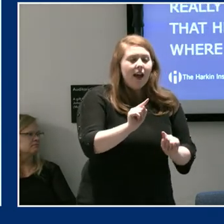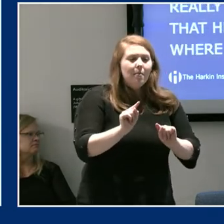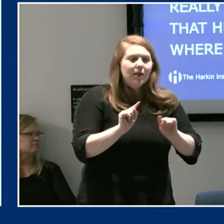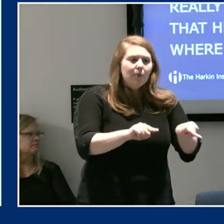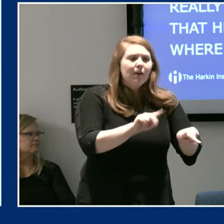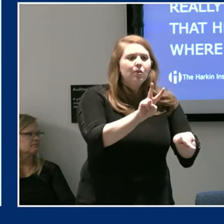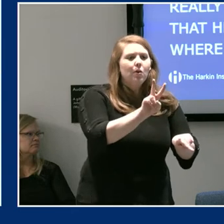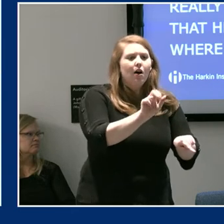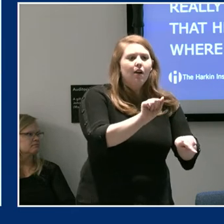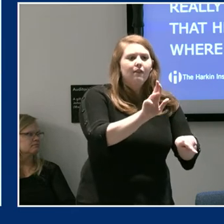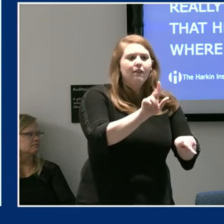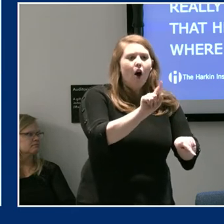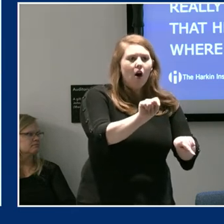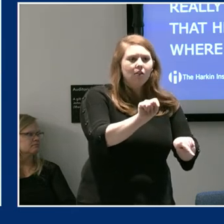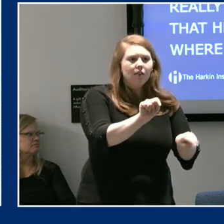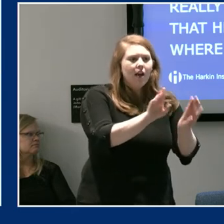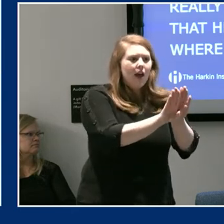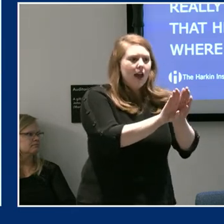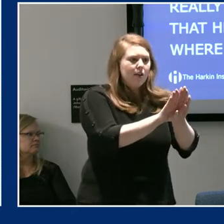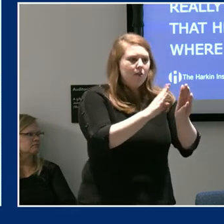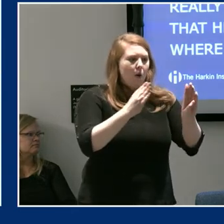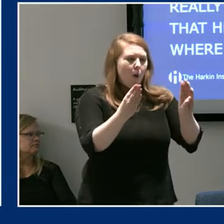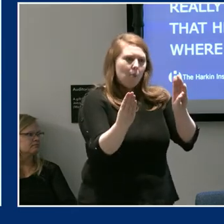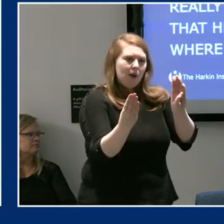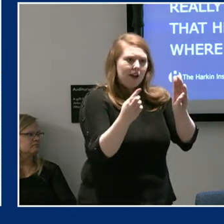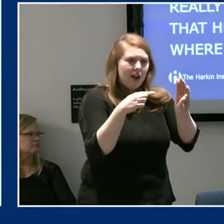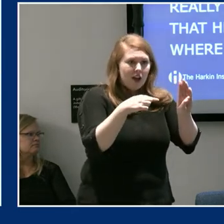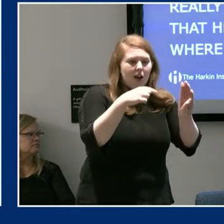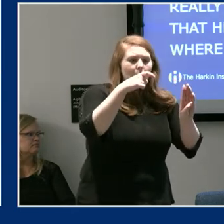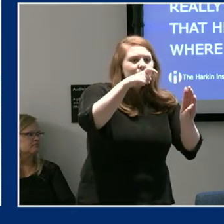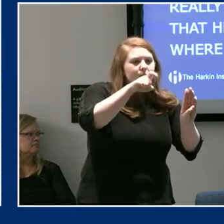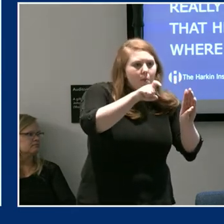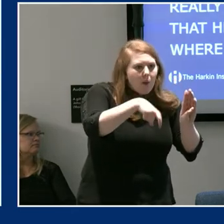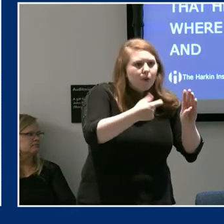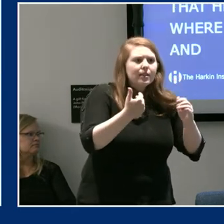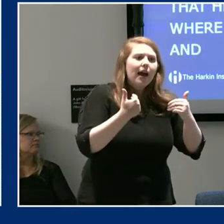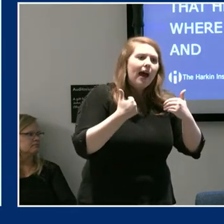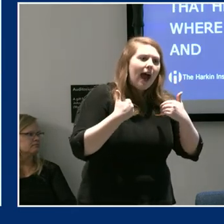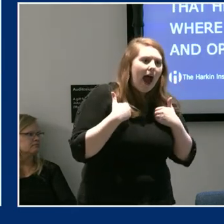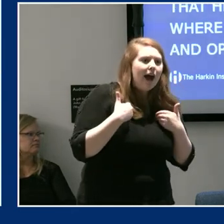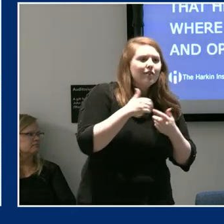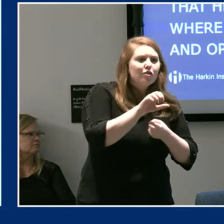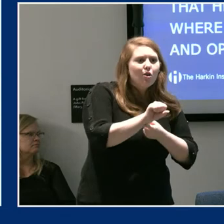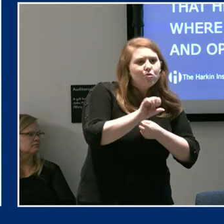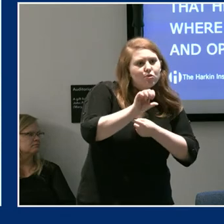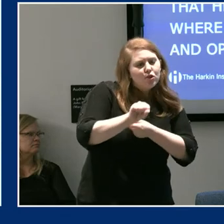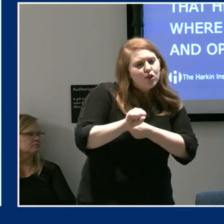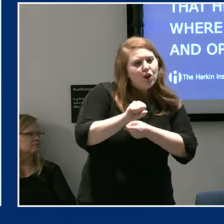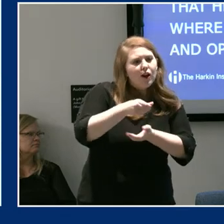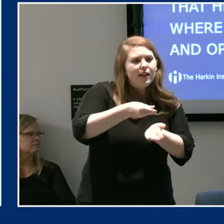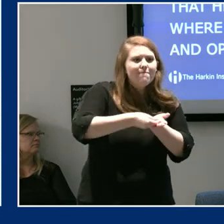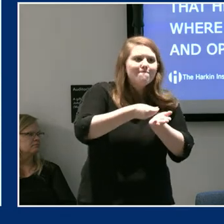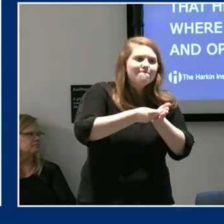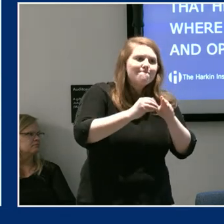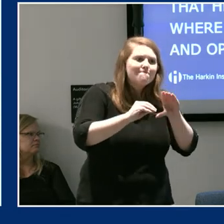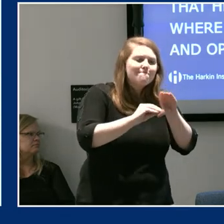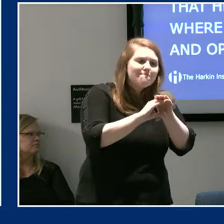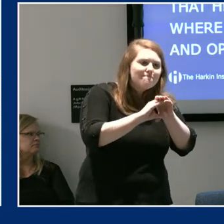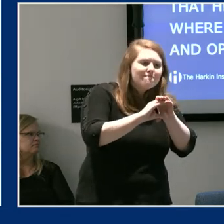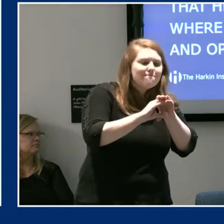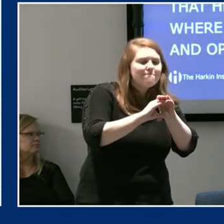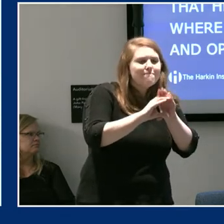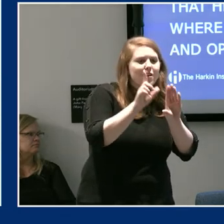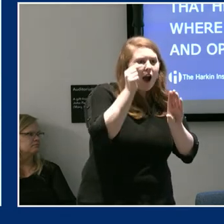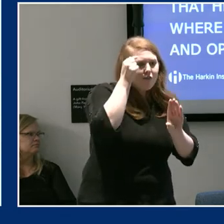West Virginia and then opened it up. It was supposed to contain Social Security government